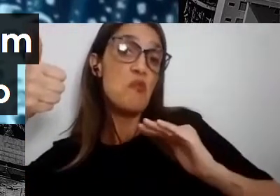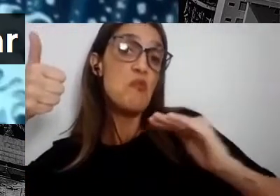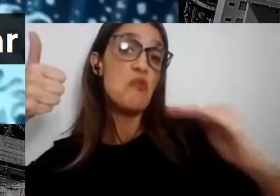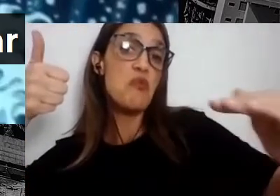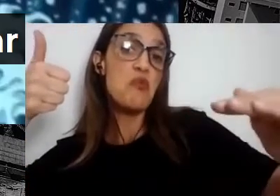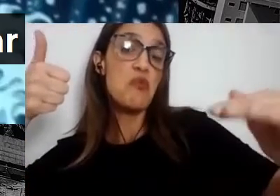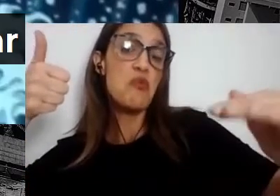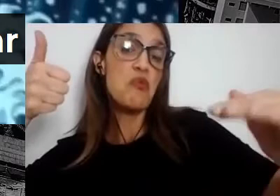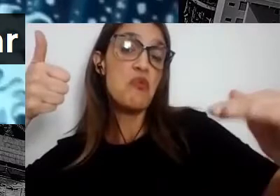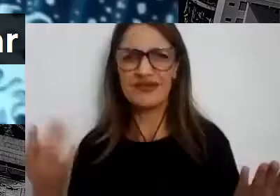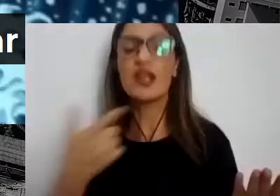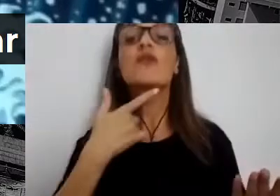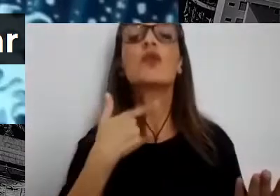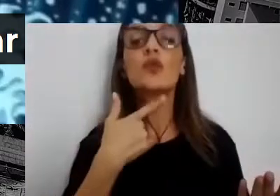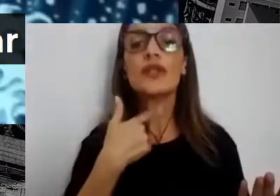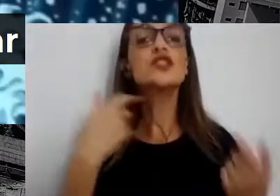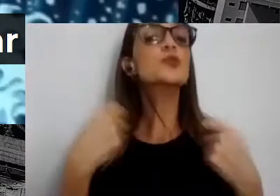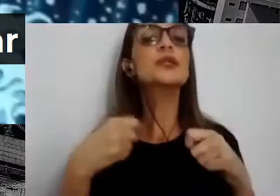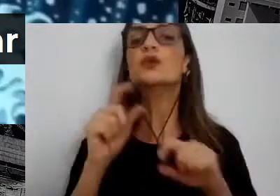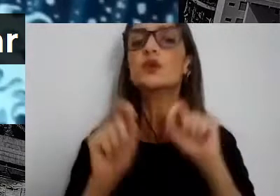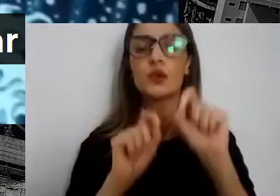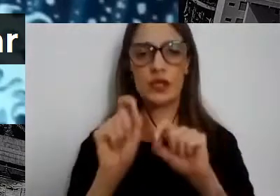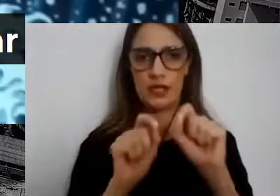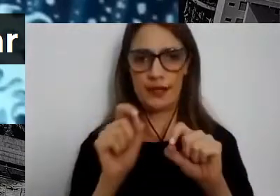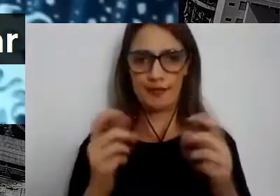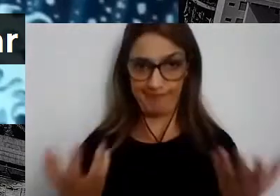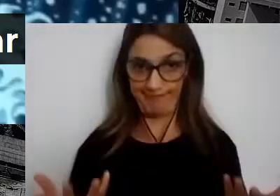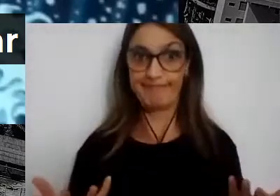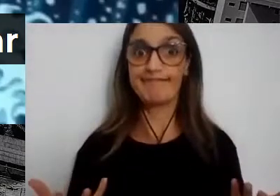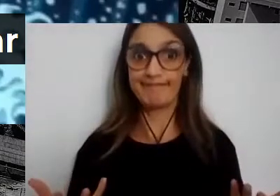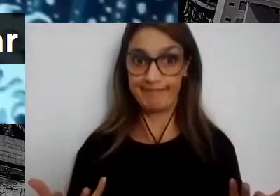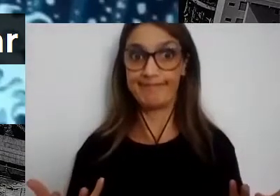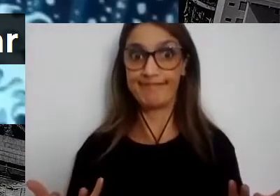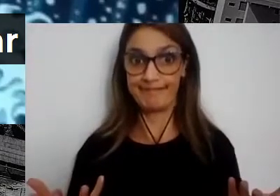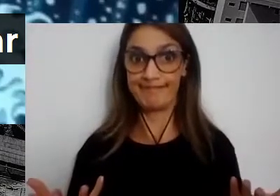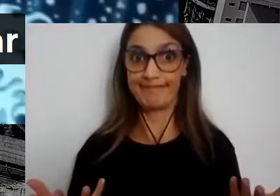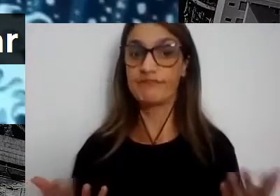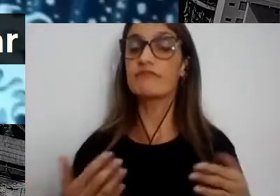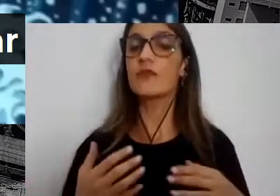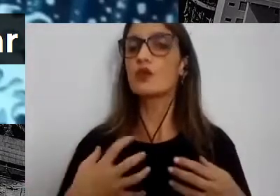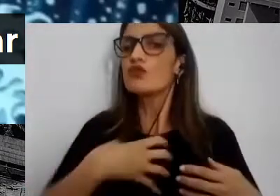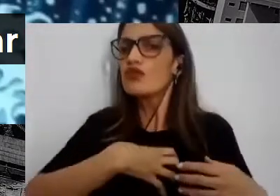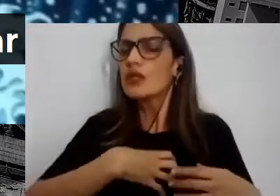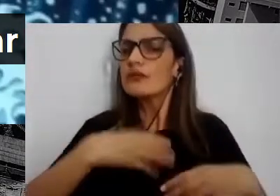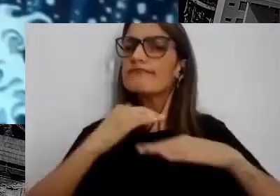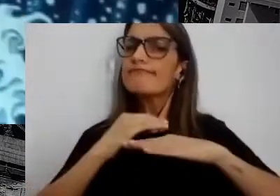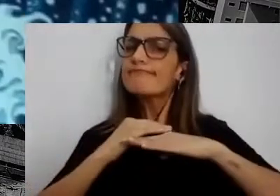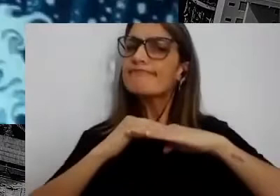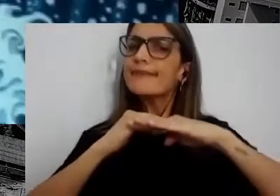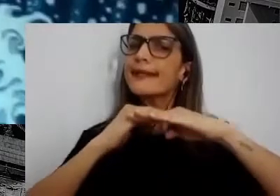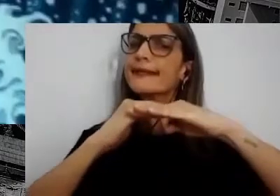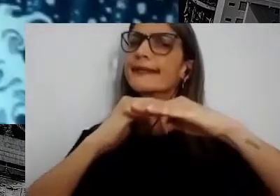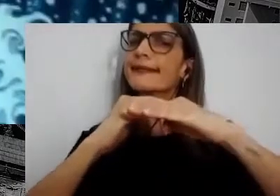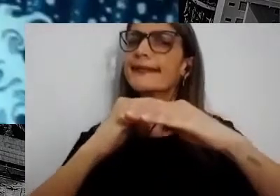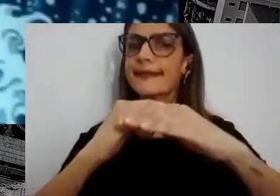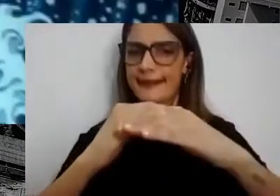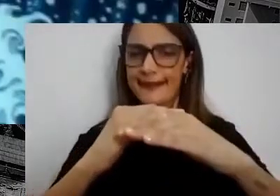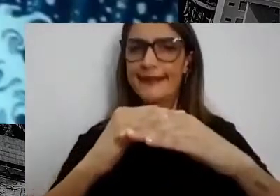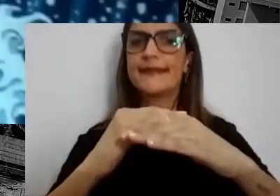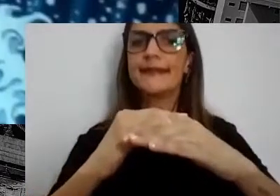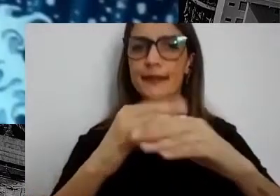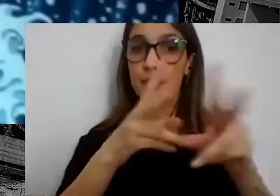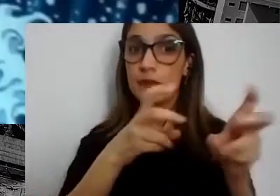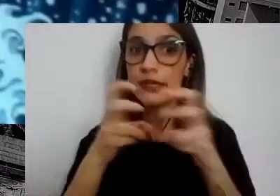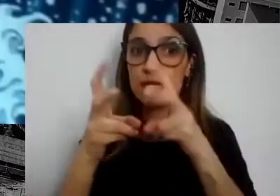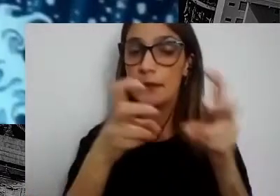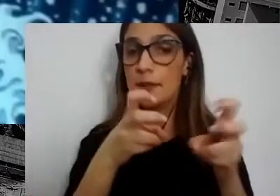way, a more standardized way of being able to assess the co-benefits associated with them and to quantify them and where